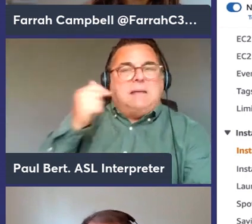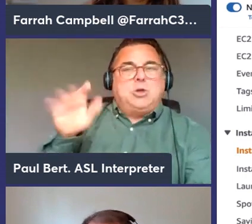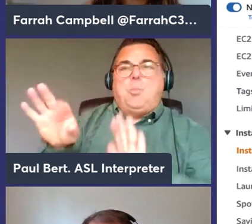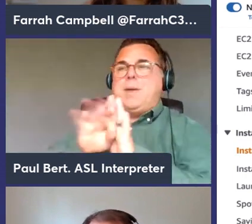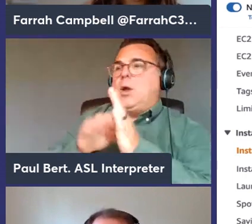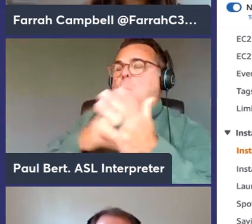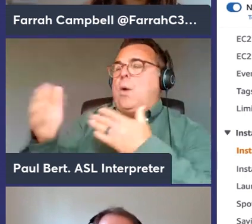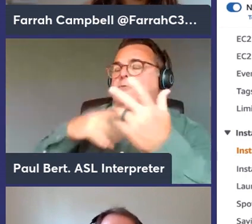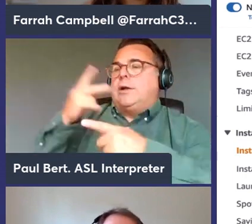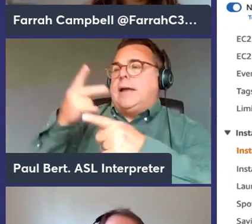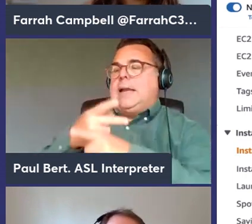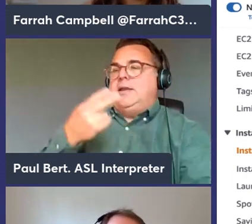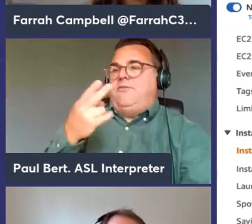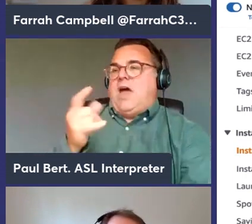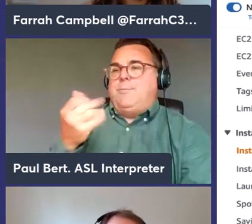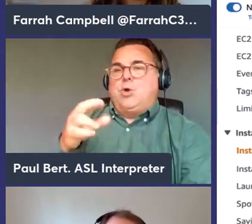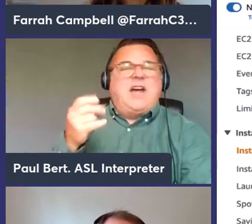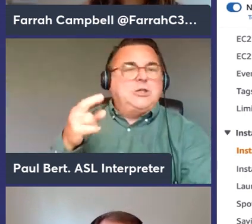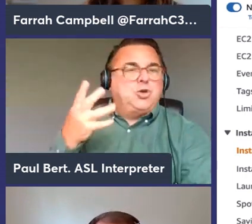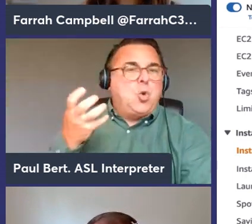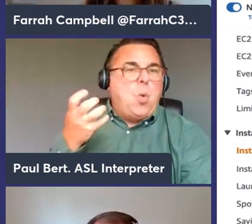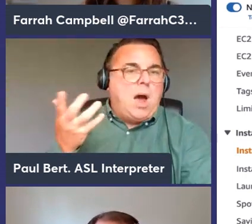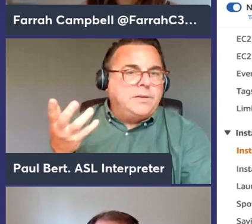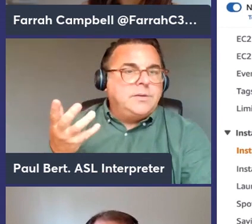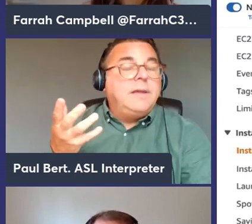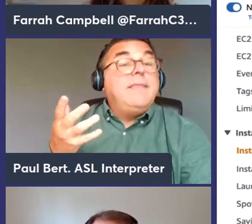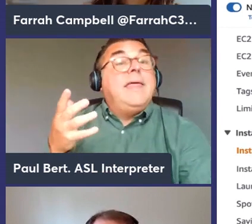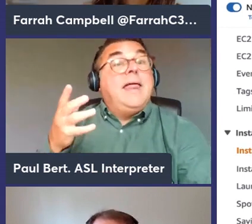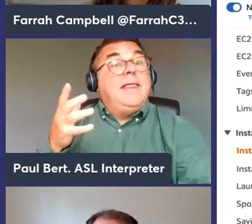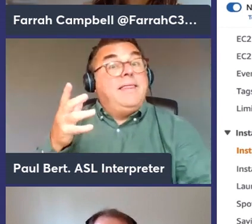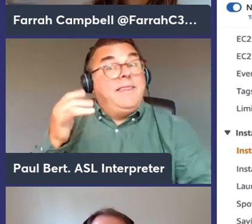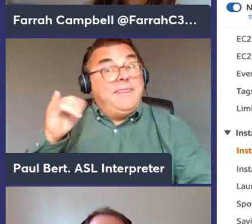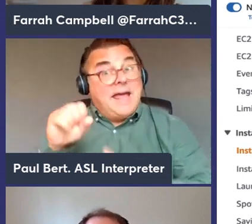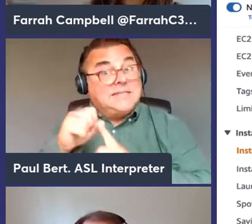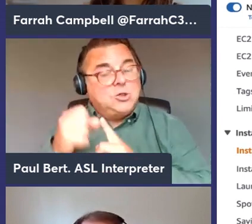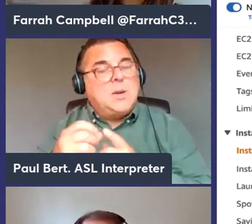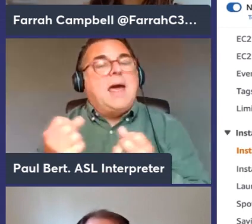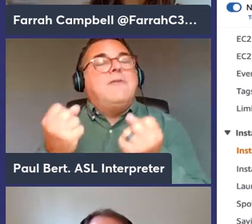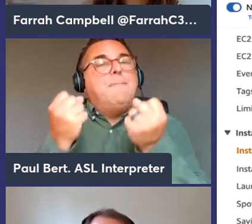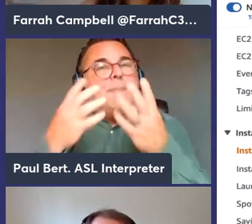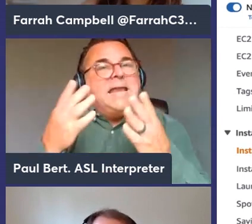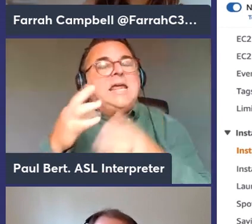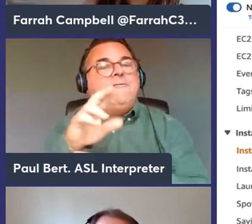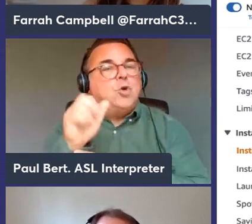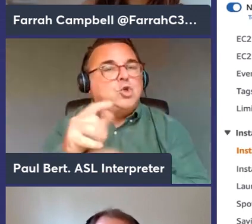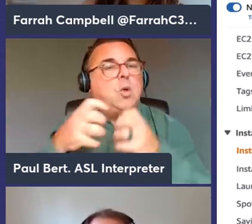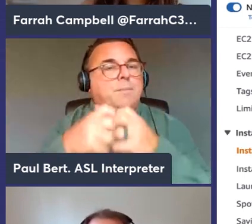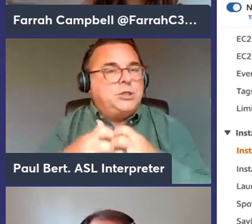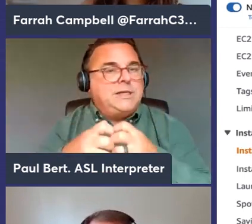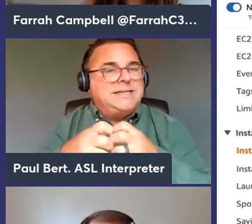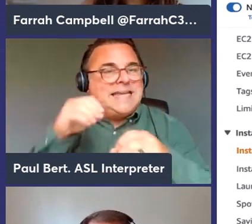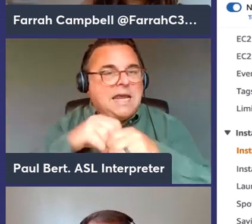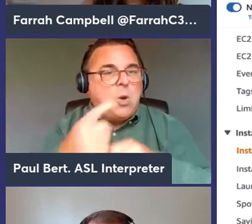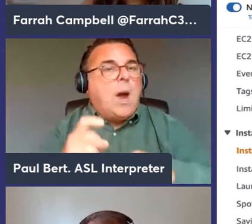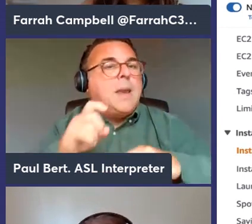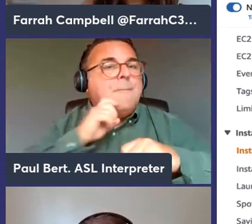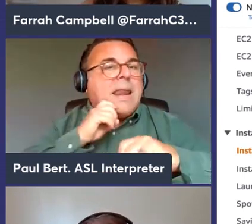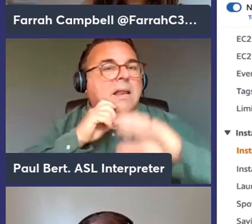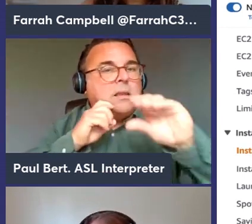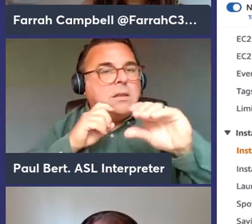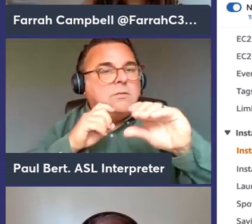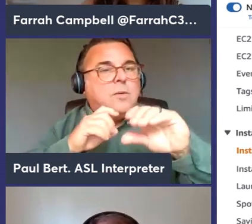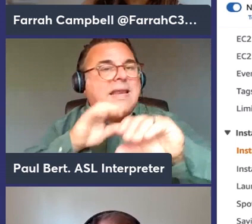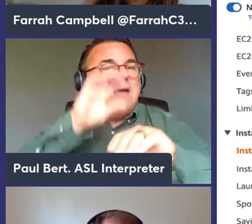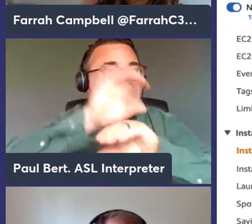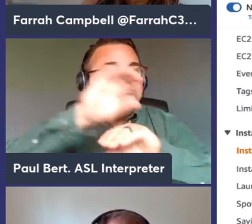2 hypervisor, and getting multiple virtual machines on top of the single bare metal